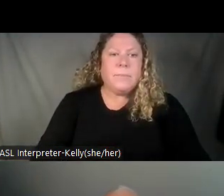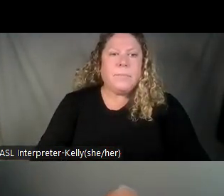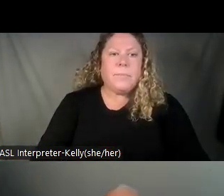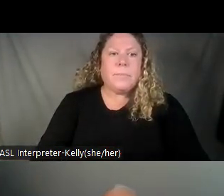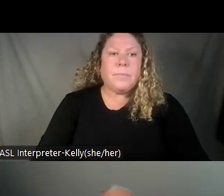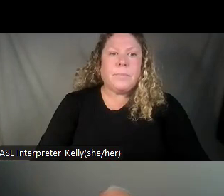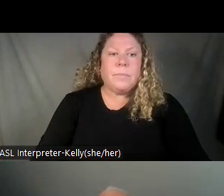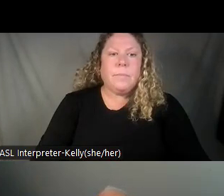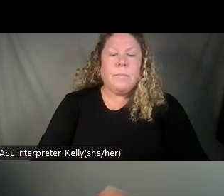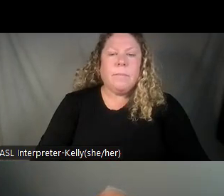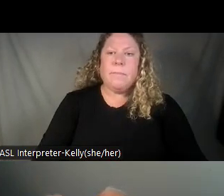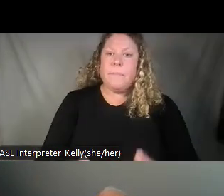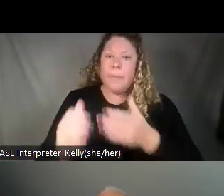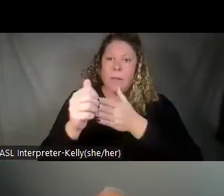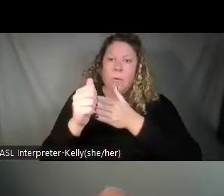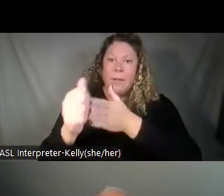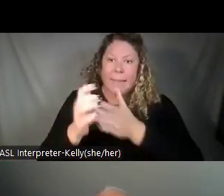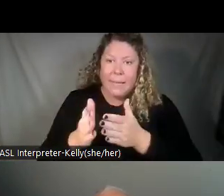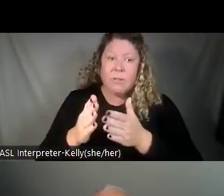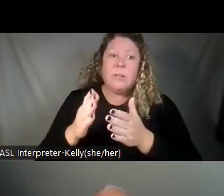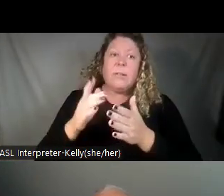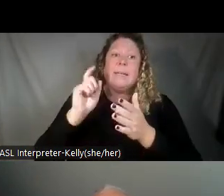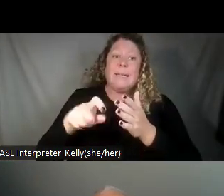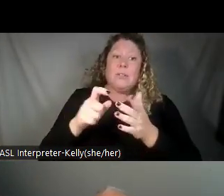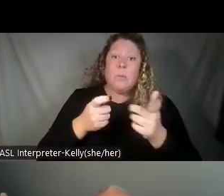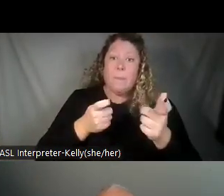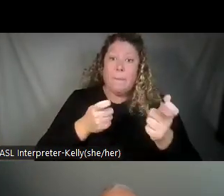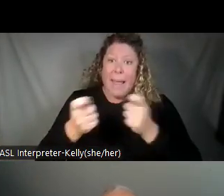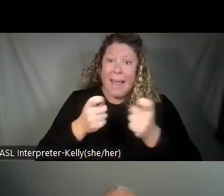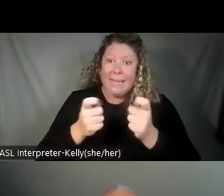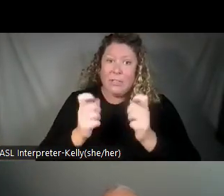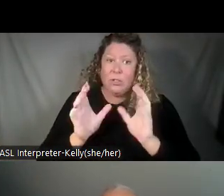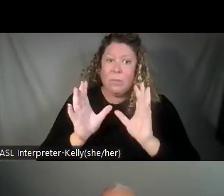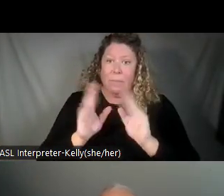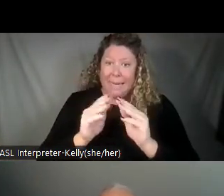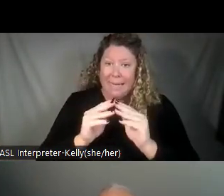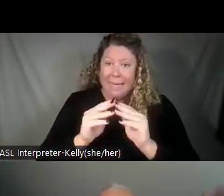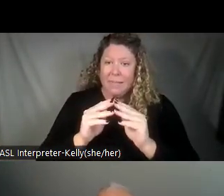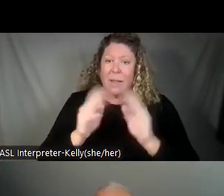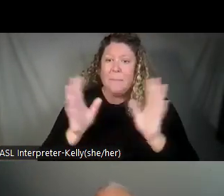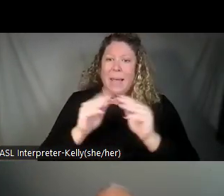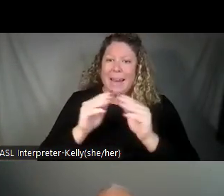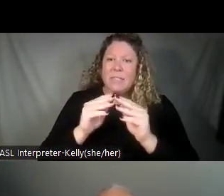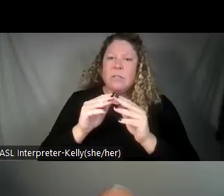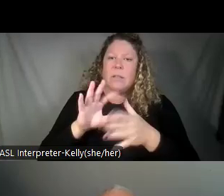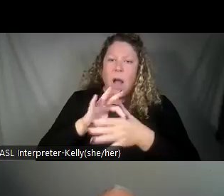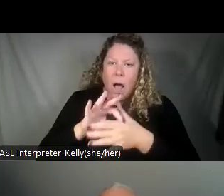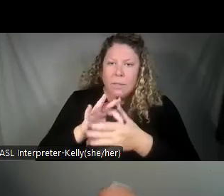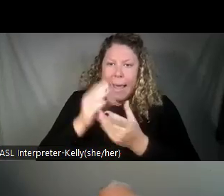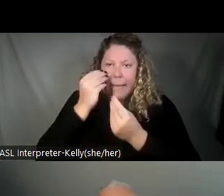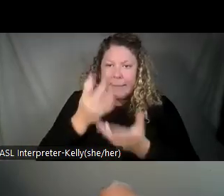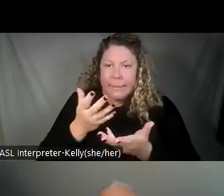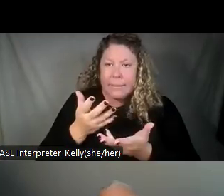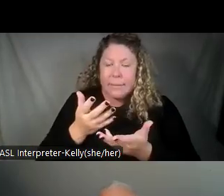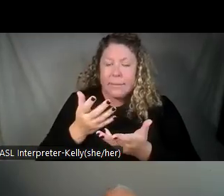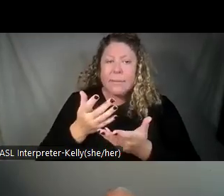So leaders need to be able to manage meetings in terms of the content. They need to actively manage the meetings so that there's a